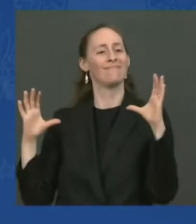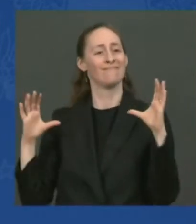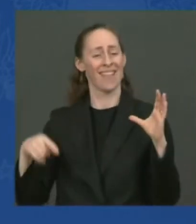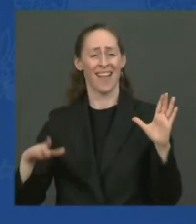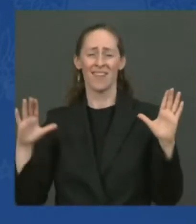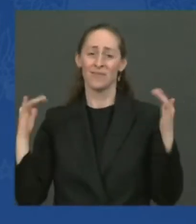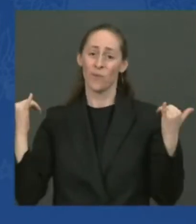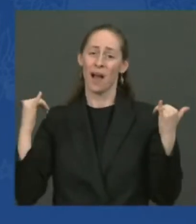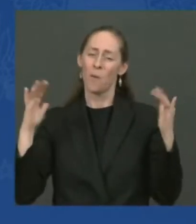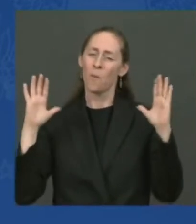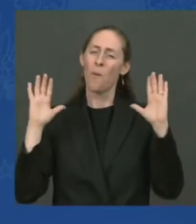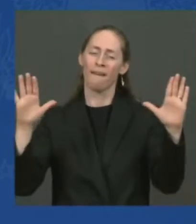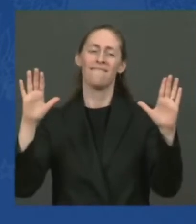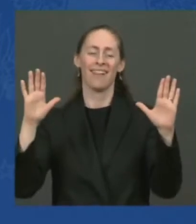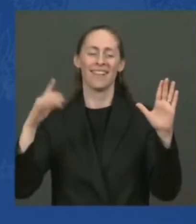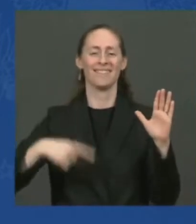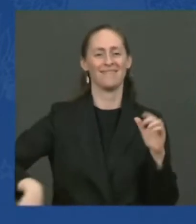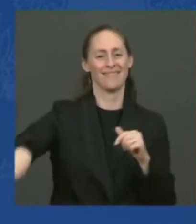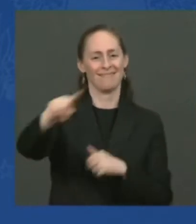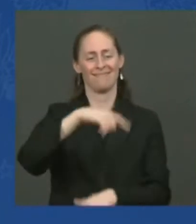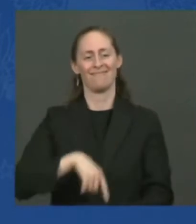America.